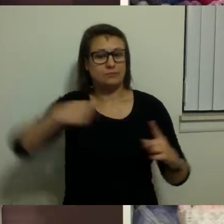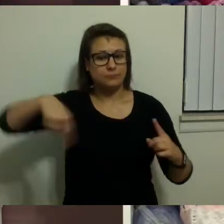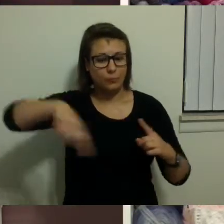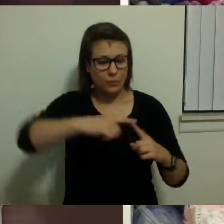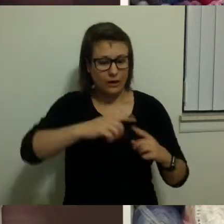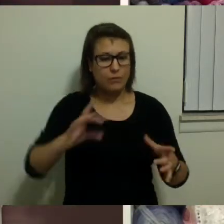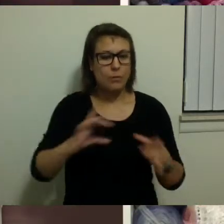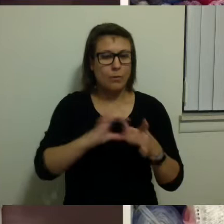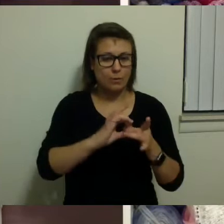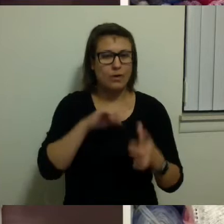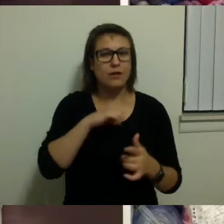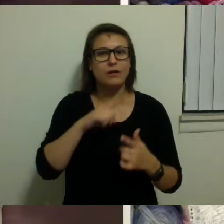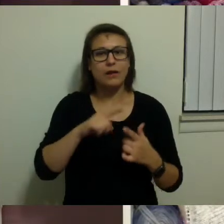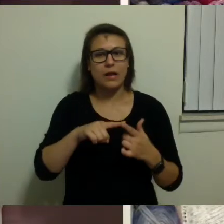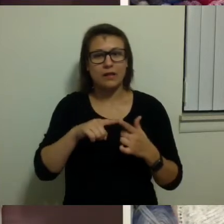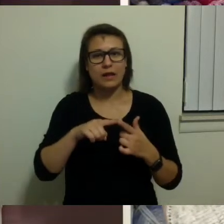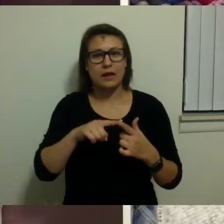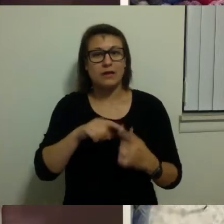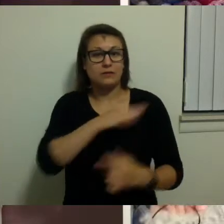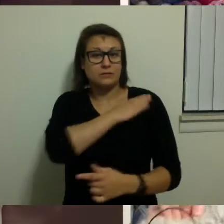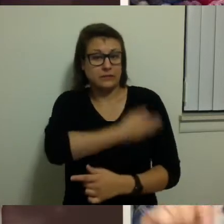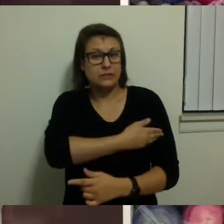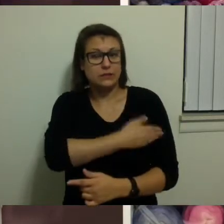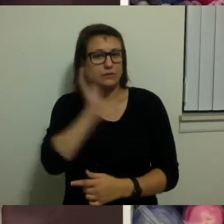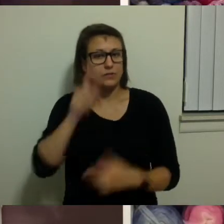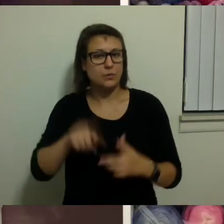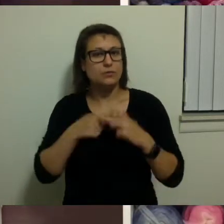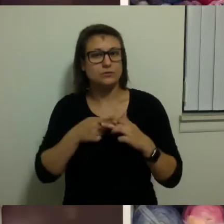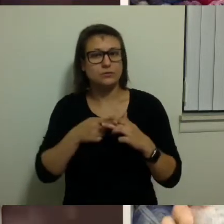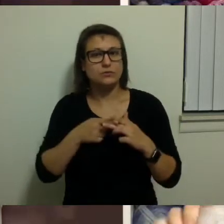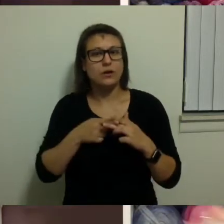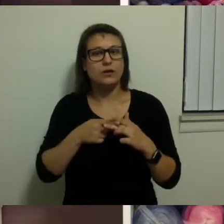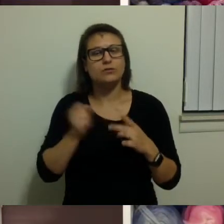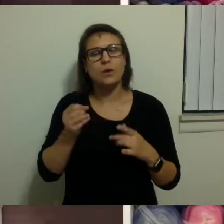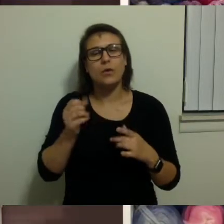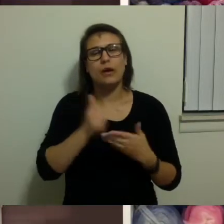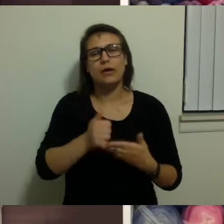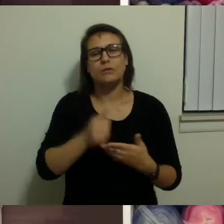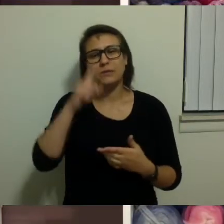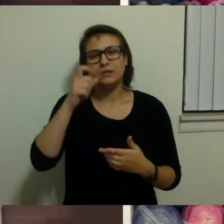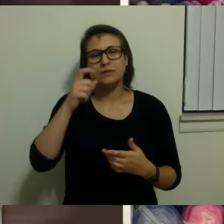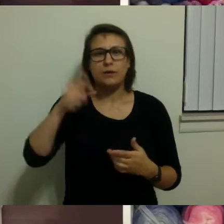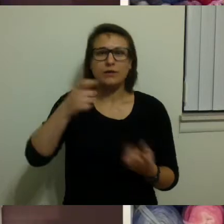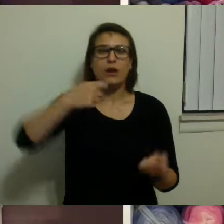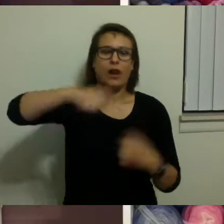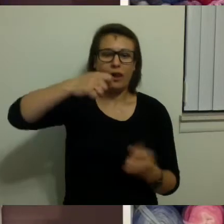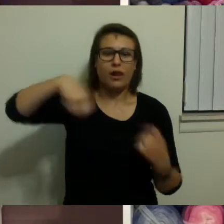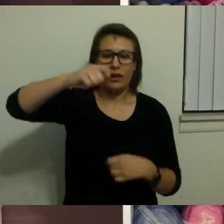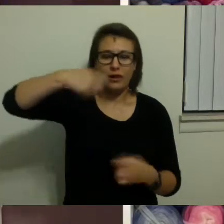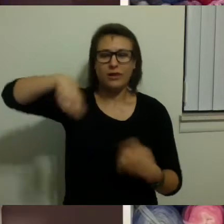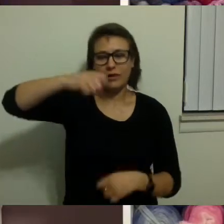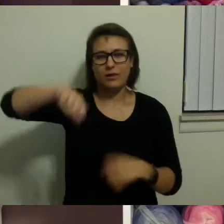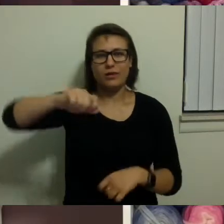little bit done after she joins in the round. And that helps with, you know, like you have to twist everything around to go around the